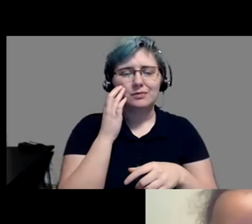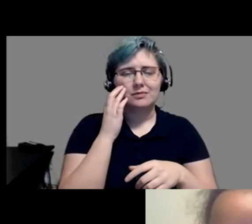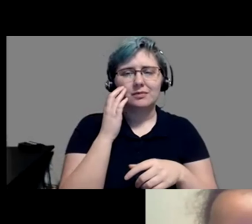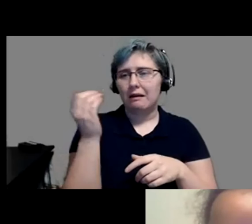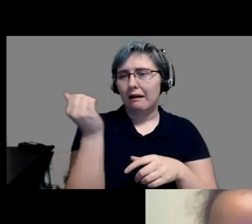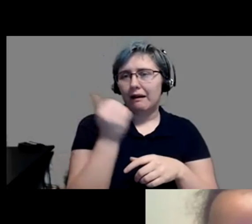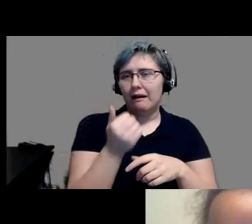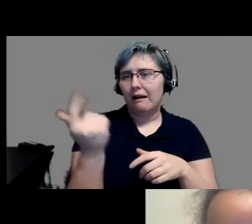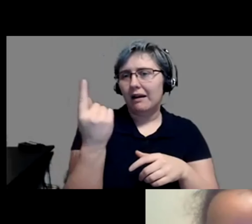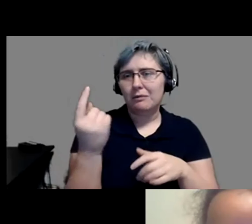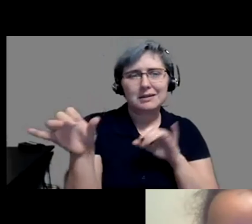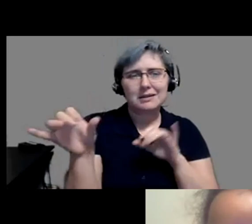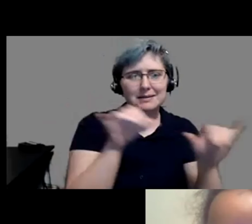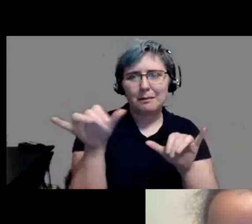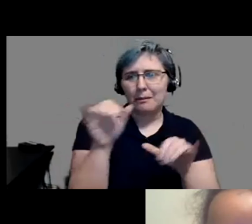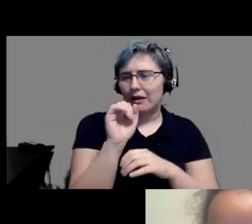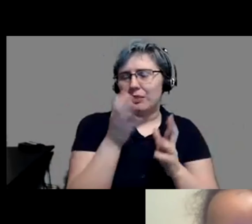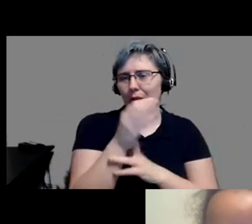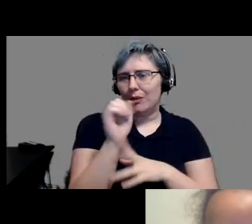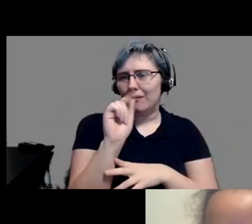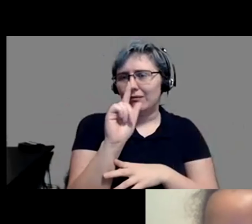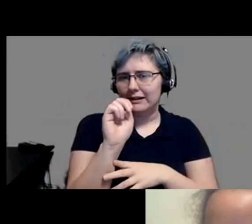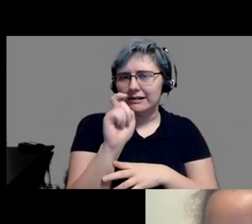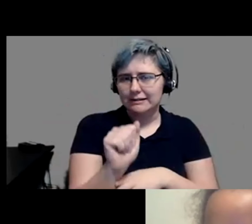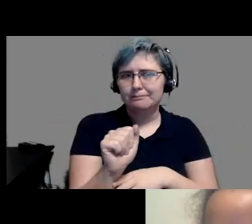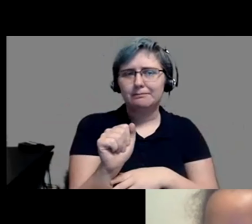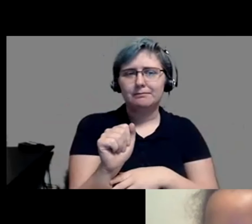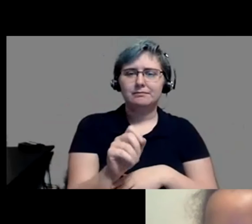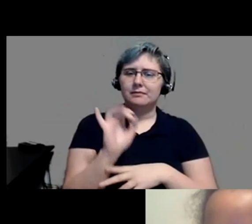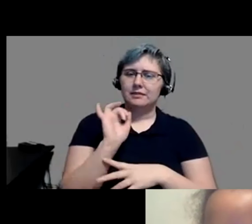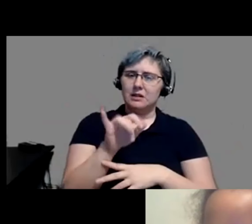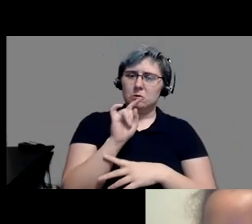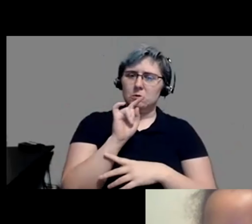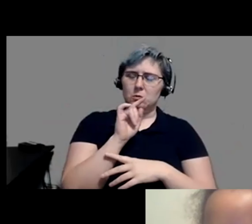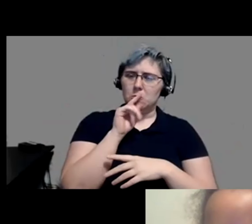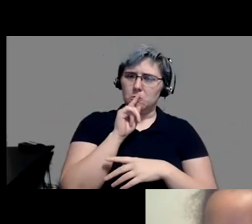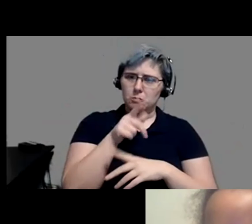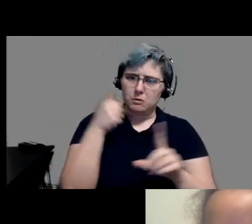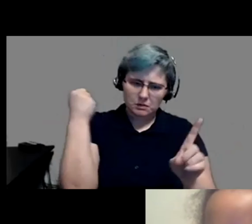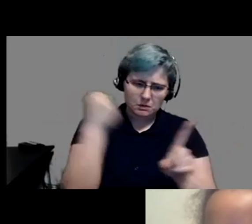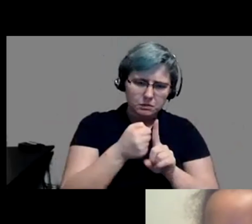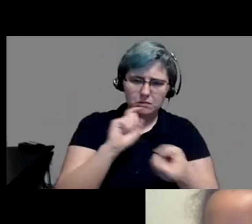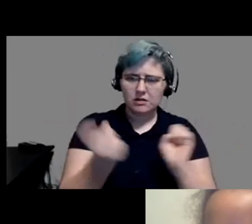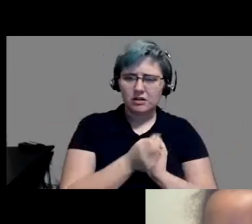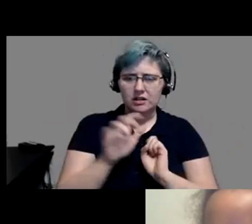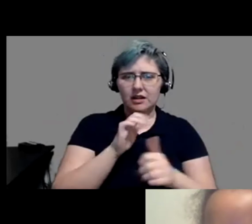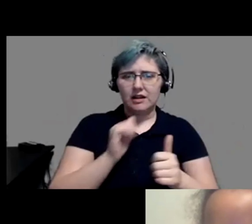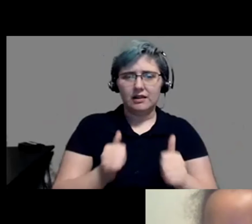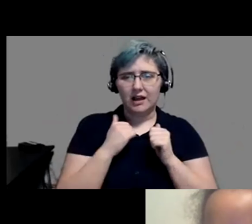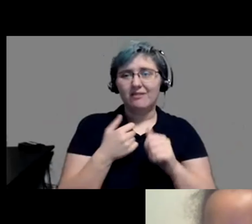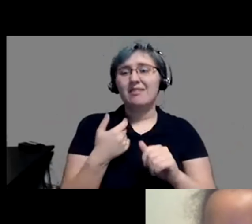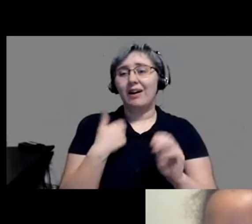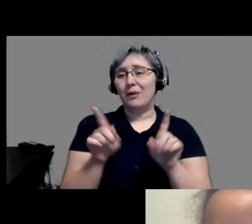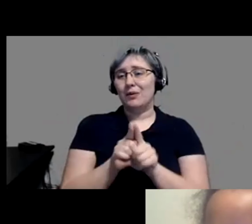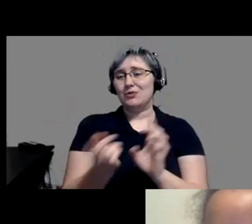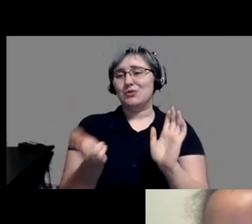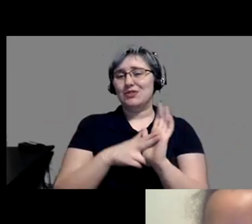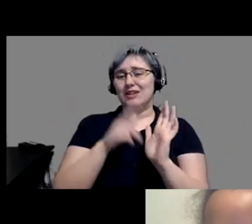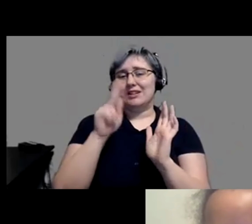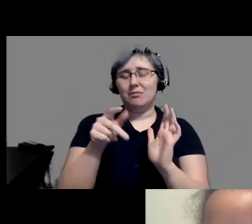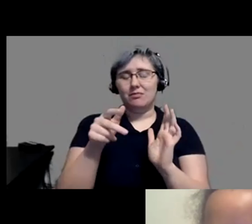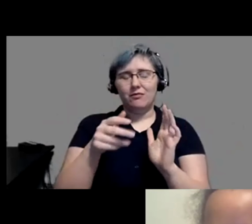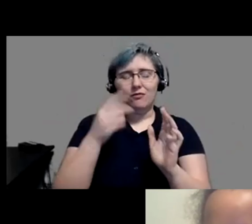anyone else. So, I mean, that is potentially really, really life-changing for some people. I also signed up to get on to